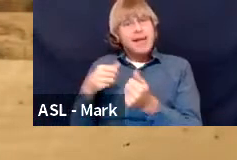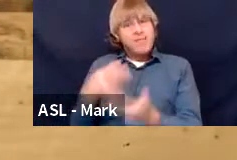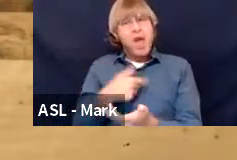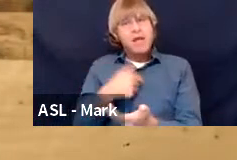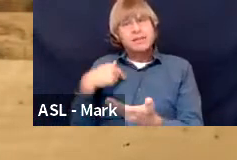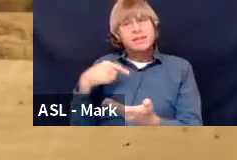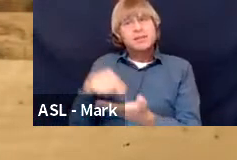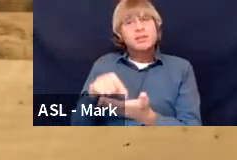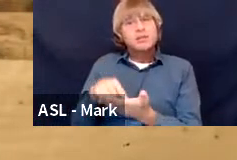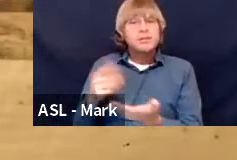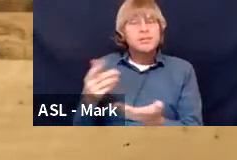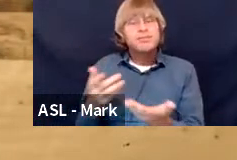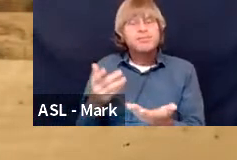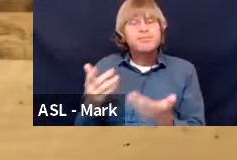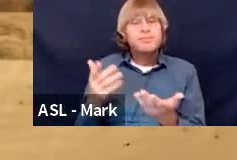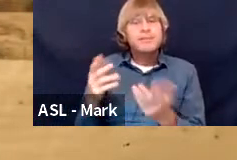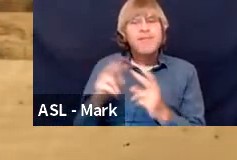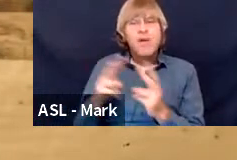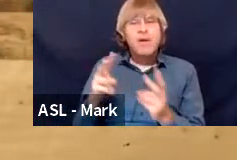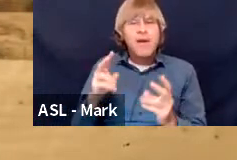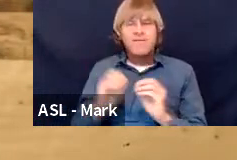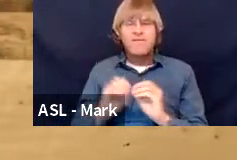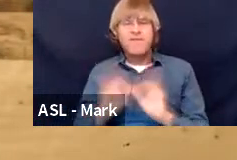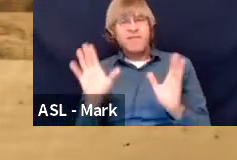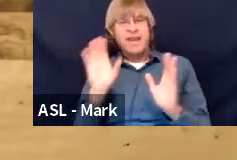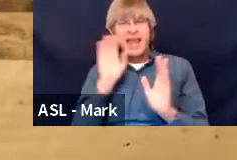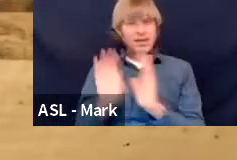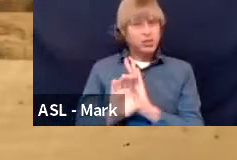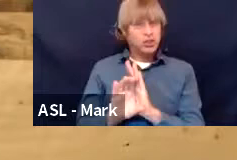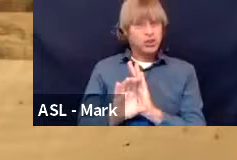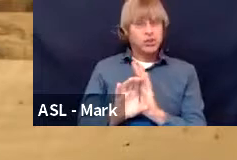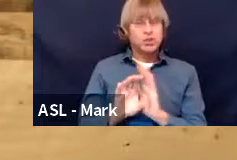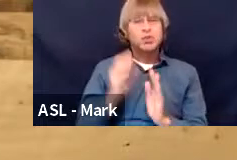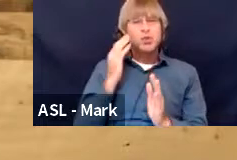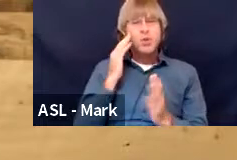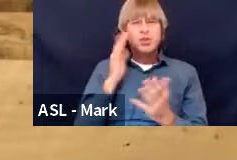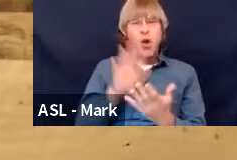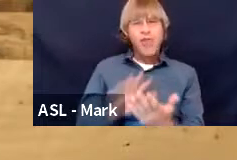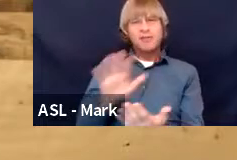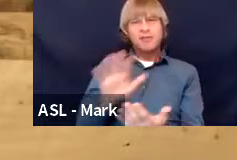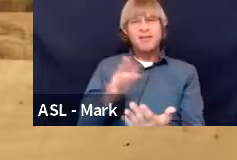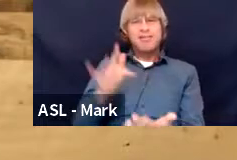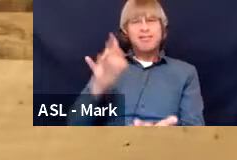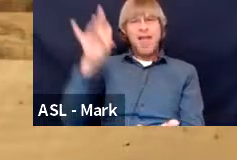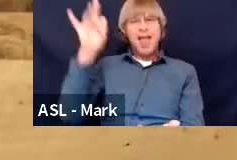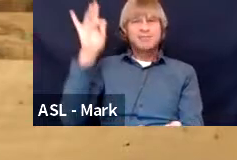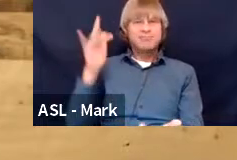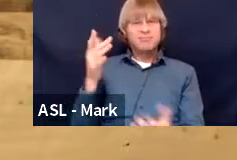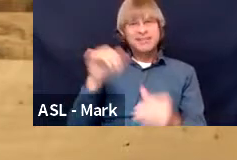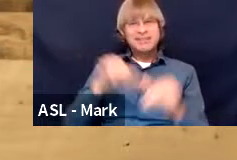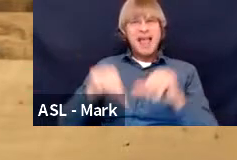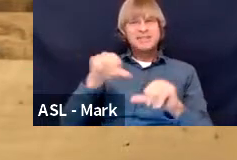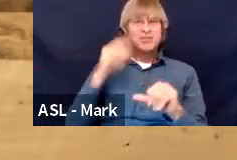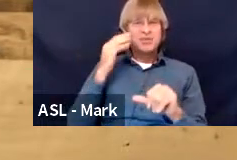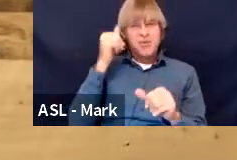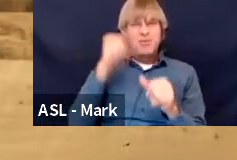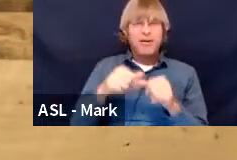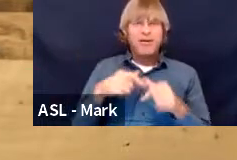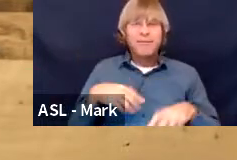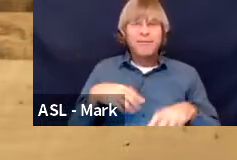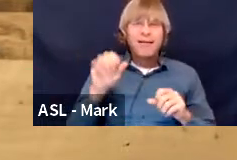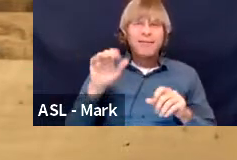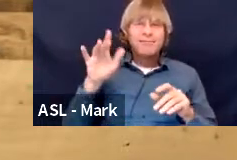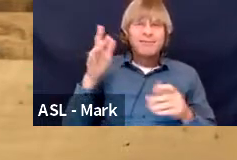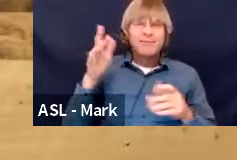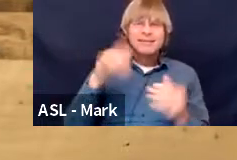that very vivid image, right? It's all that light and science. I remember taking a light and